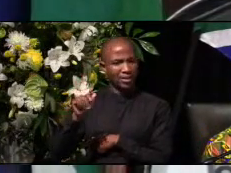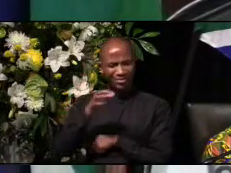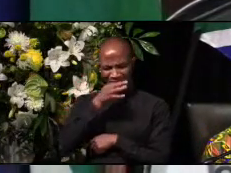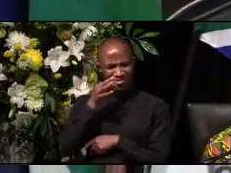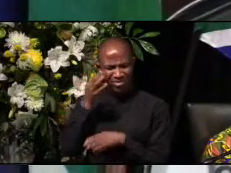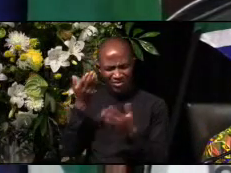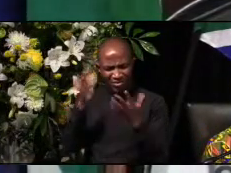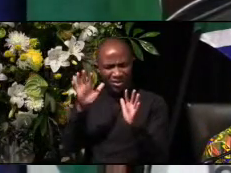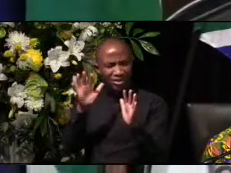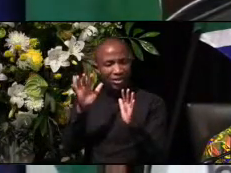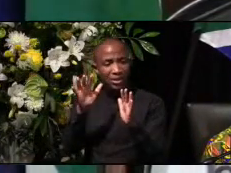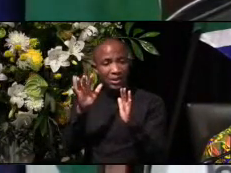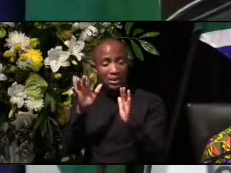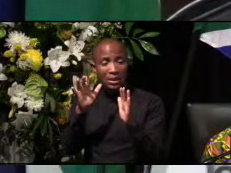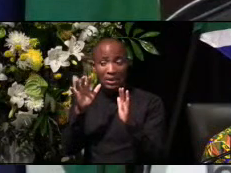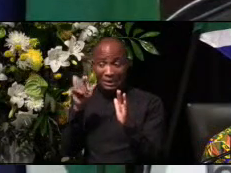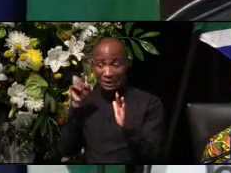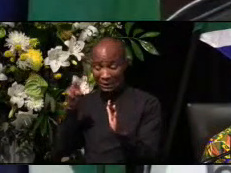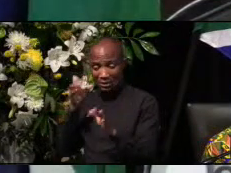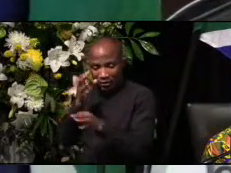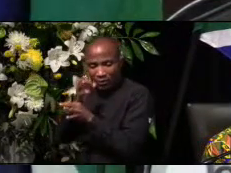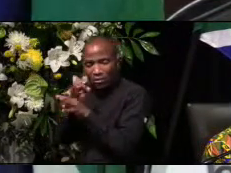of our